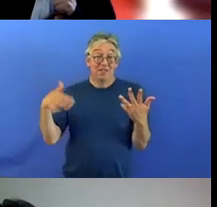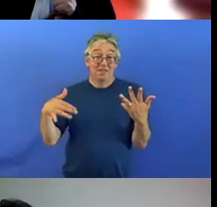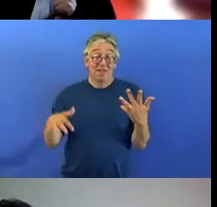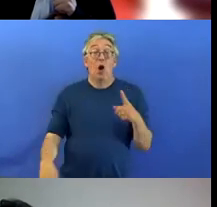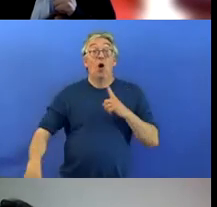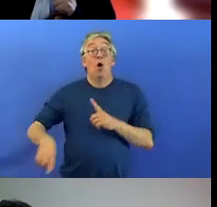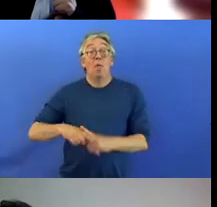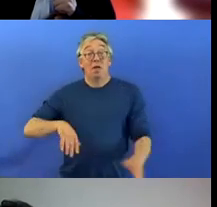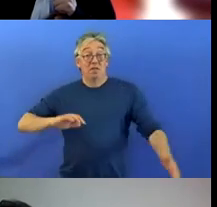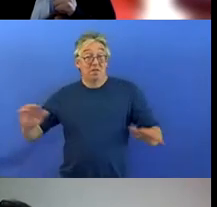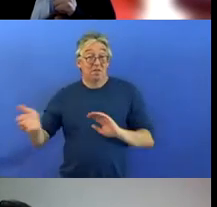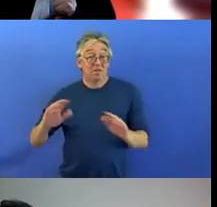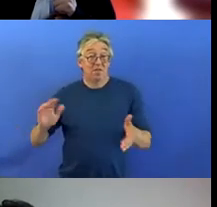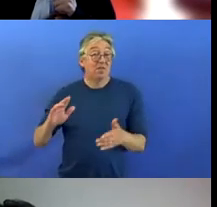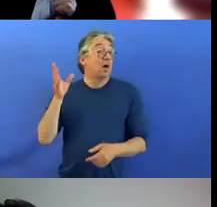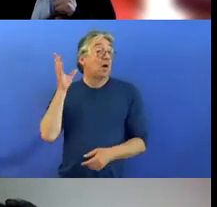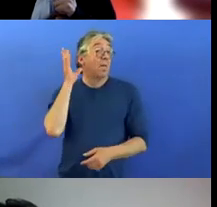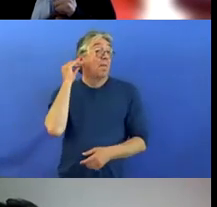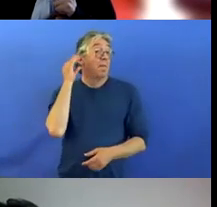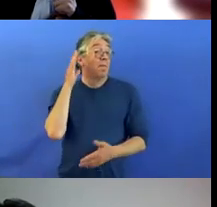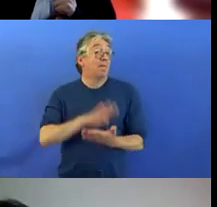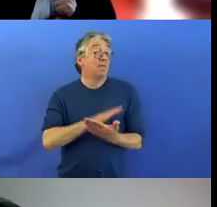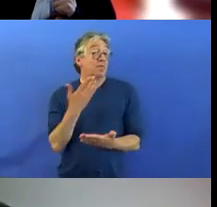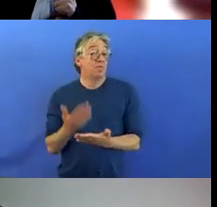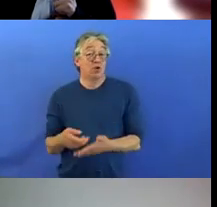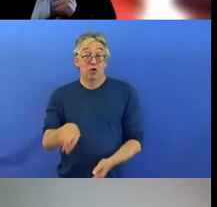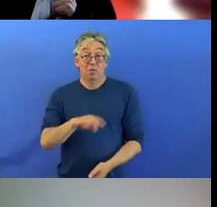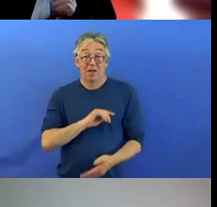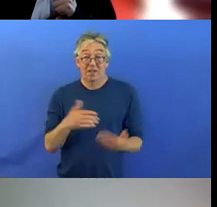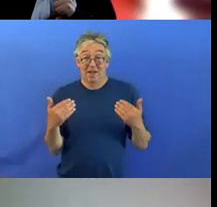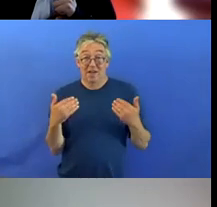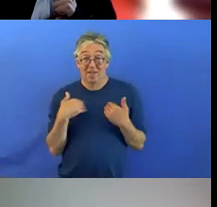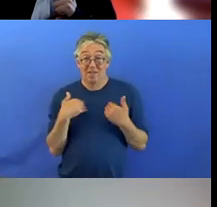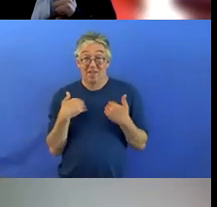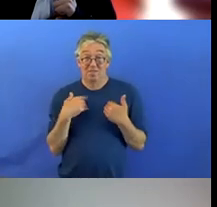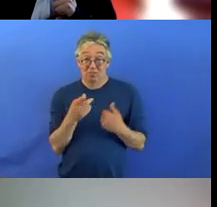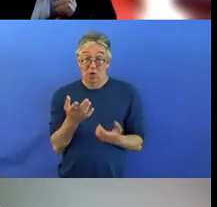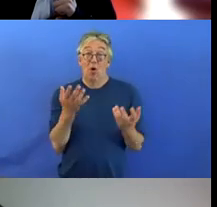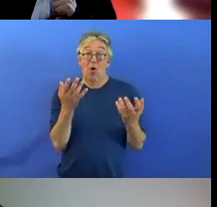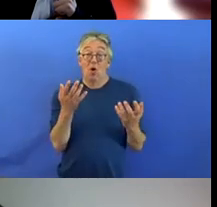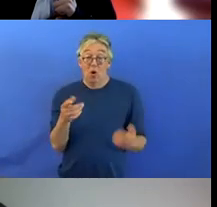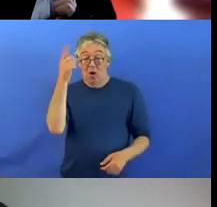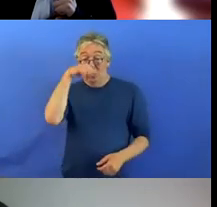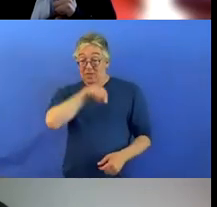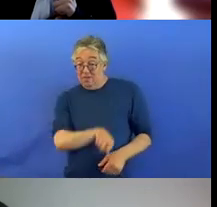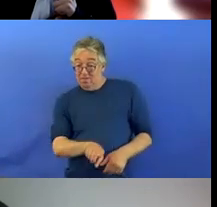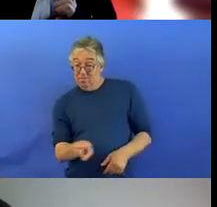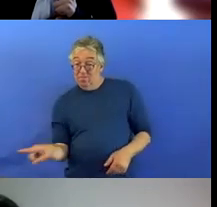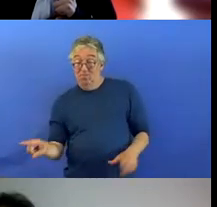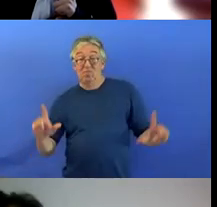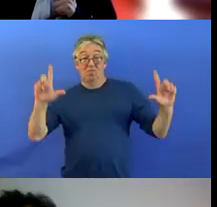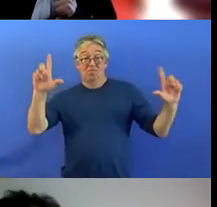into Spanish. So if you would like to use that, just click on the bottom at the bottom of